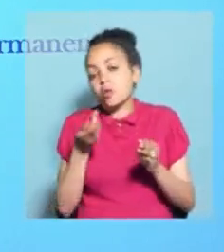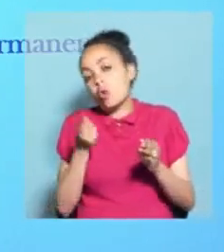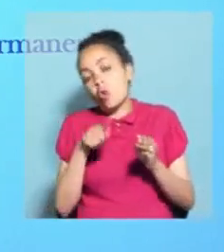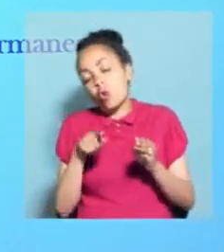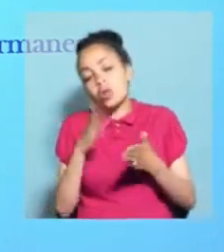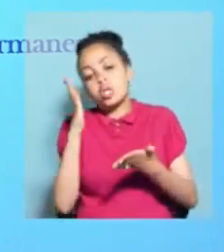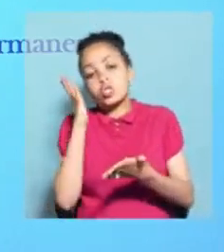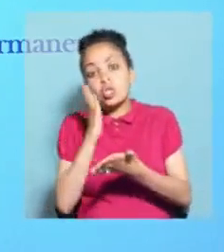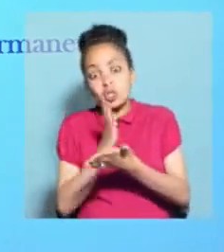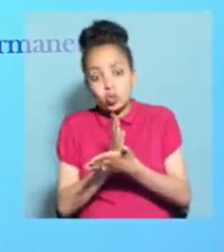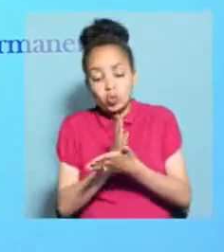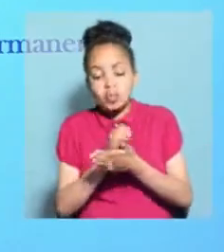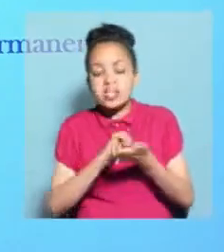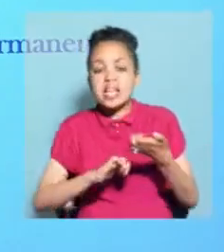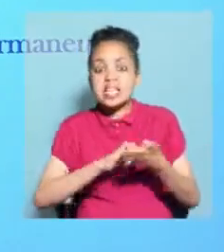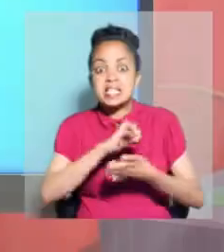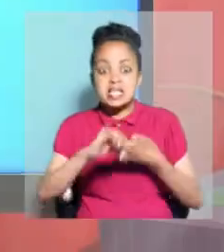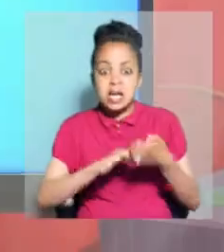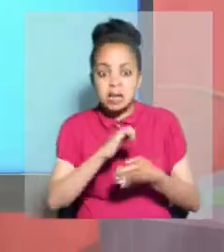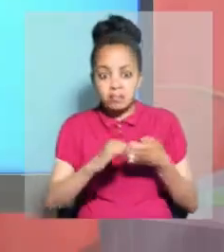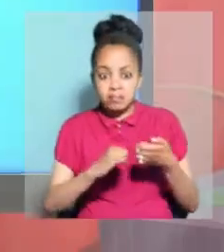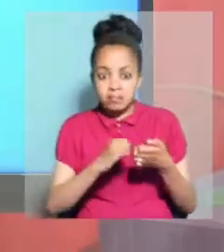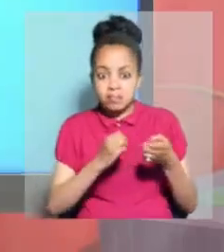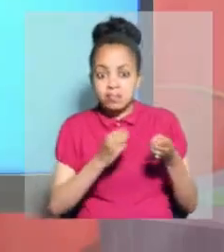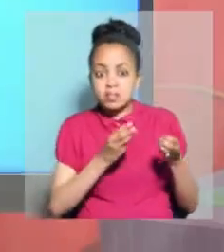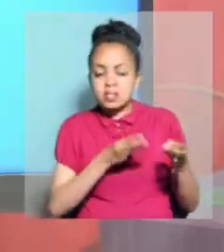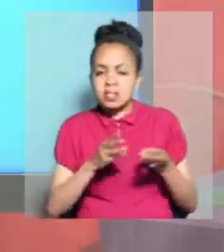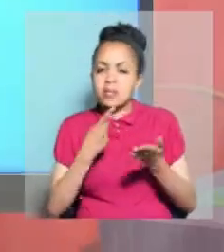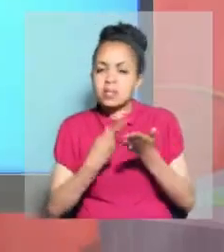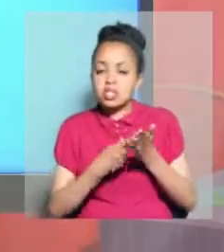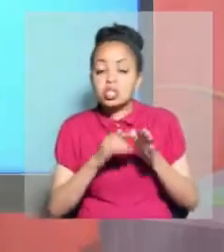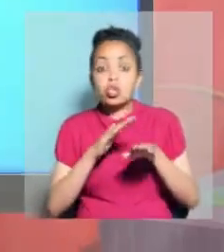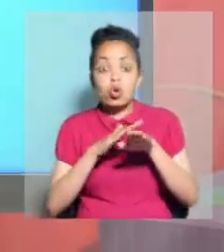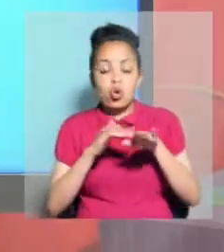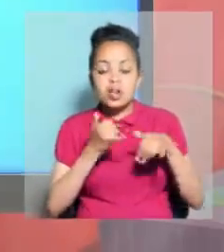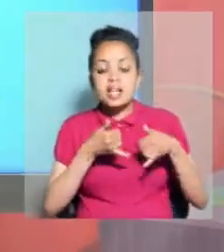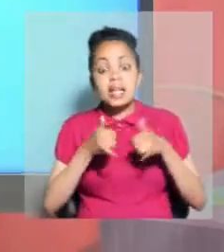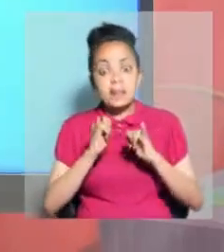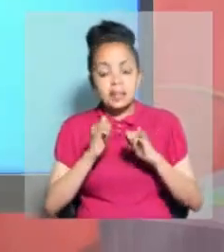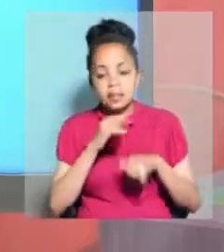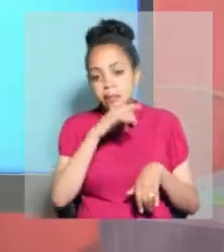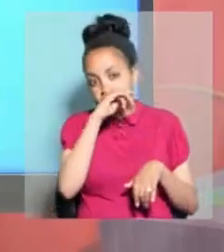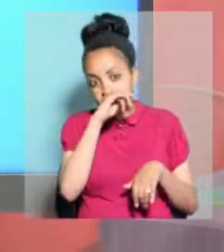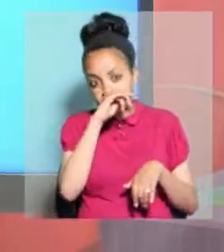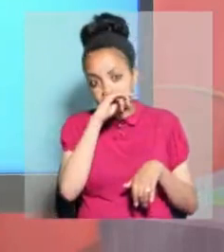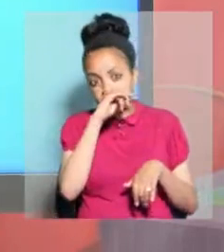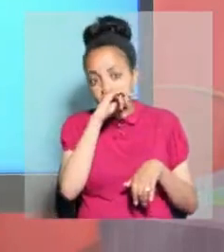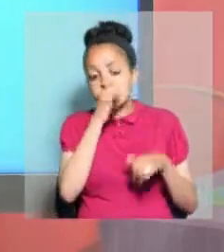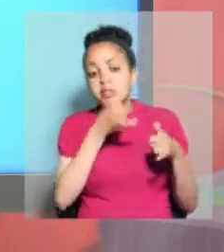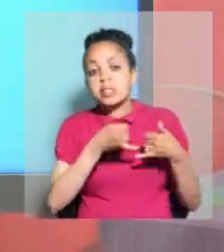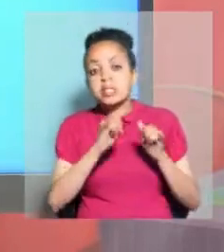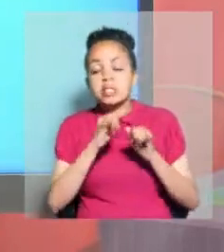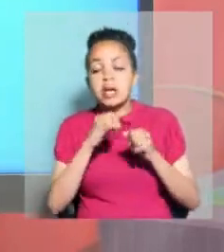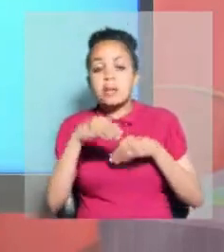stop an enzyme catalyst system. These are said to be inhibitors. So, the rate of an